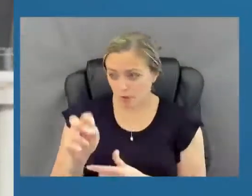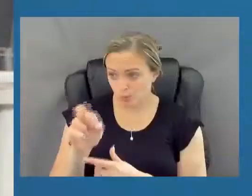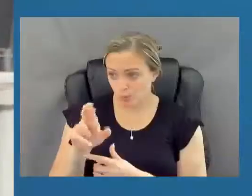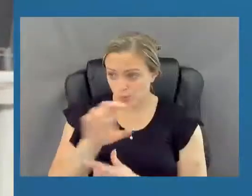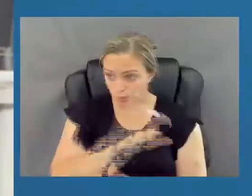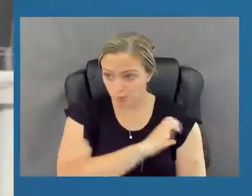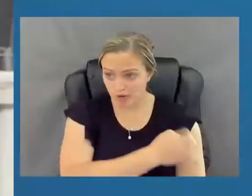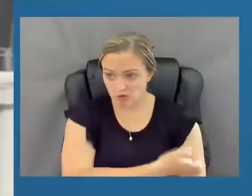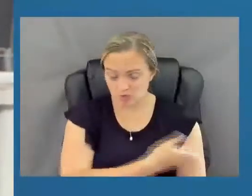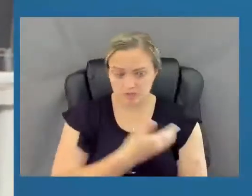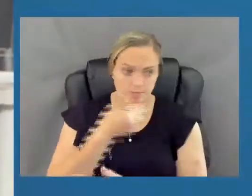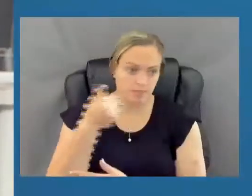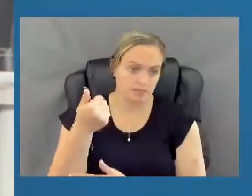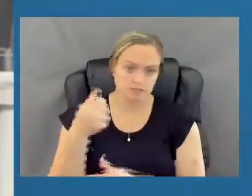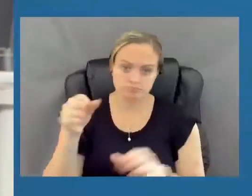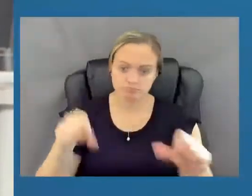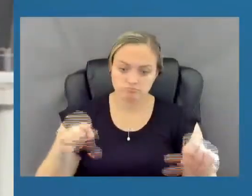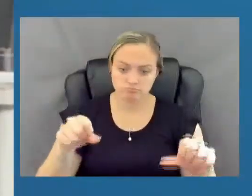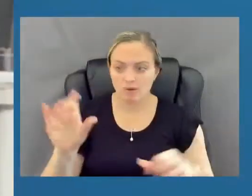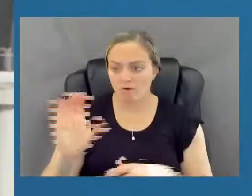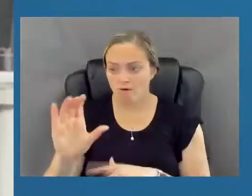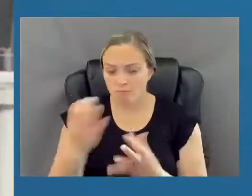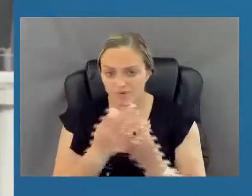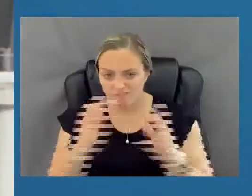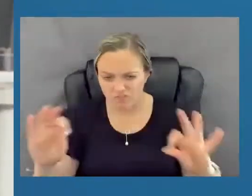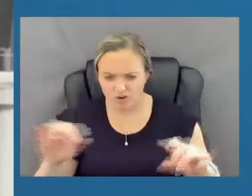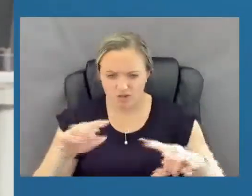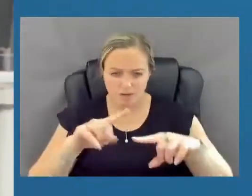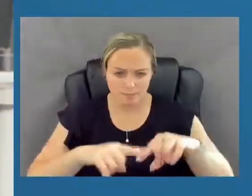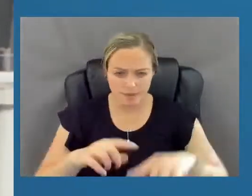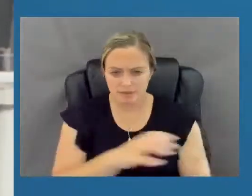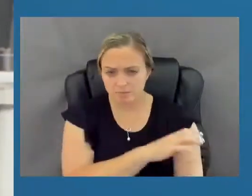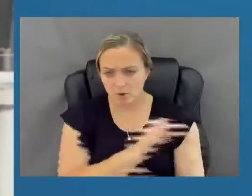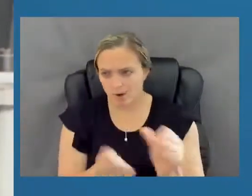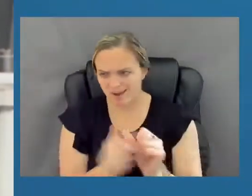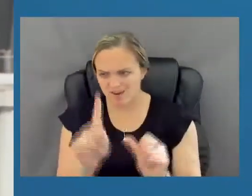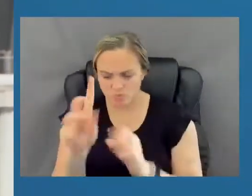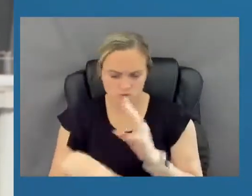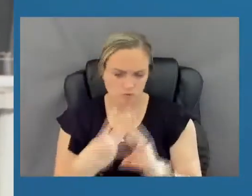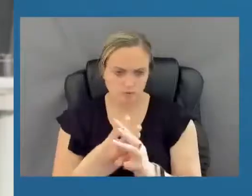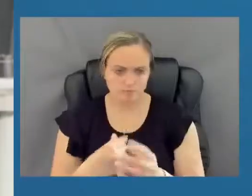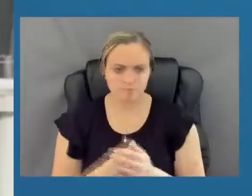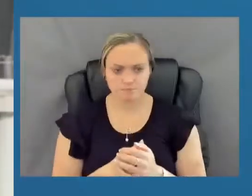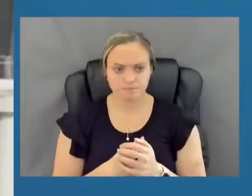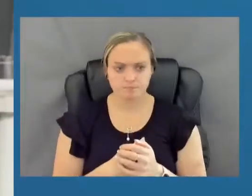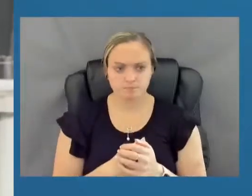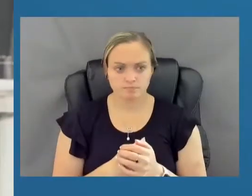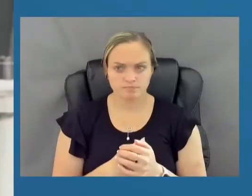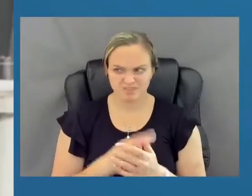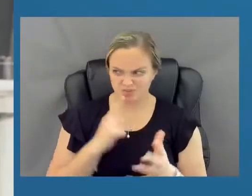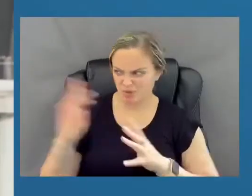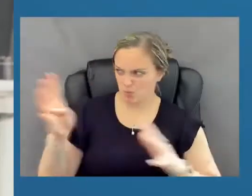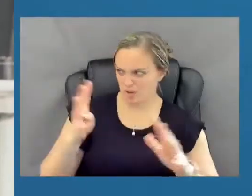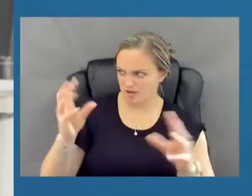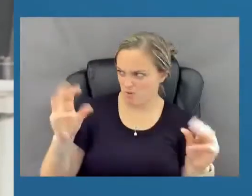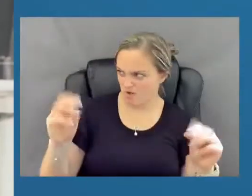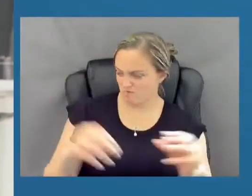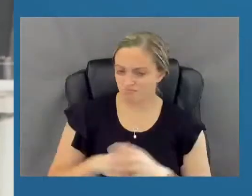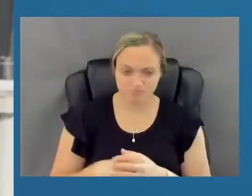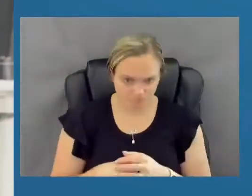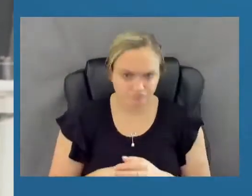is the best carbon-free base power anywhere in the world. Pretty windy up here.